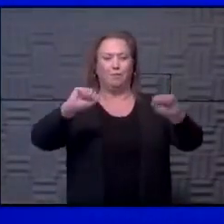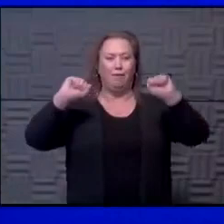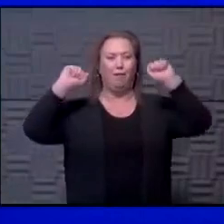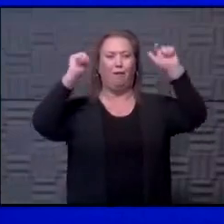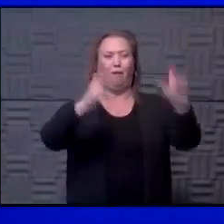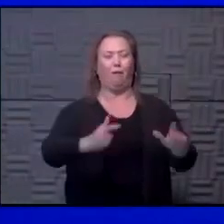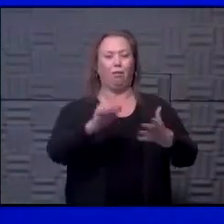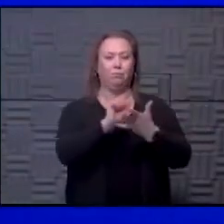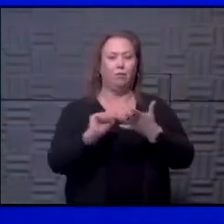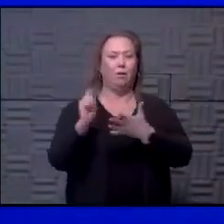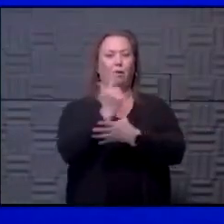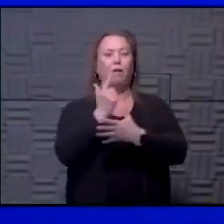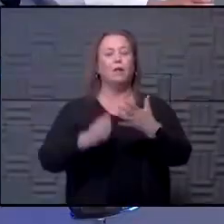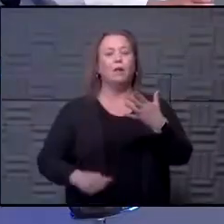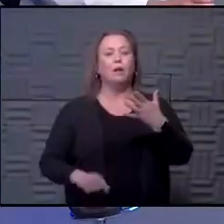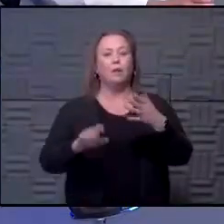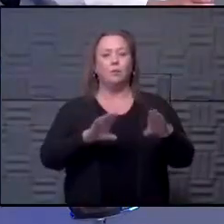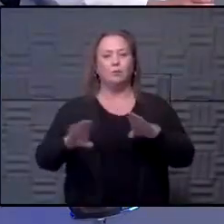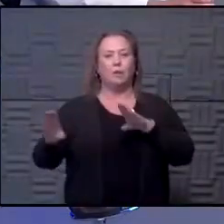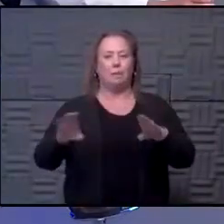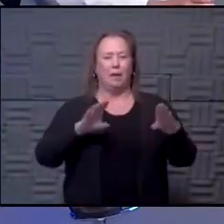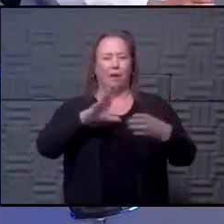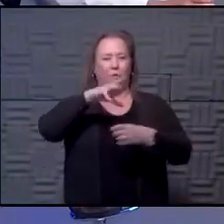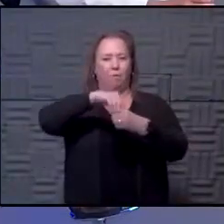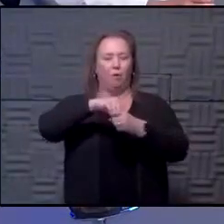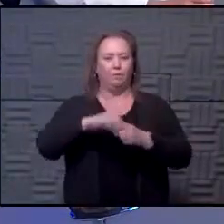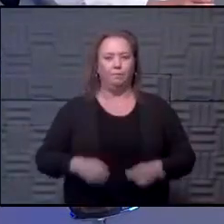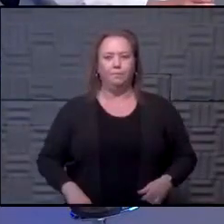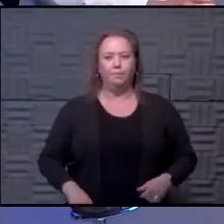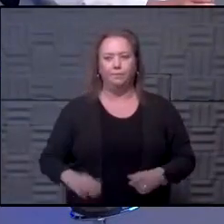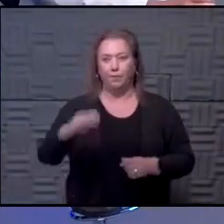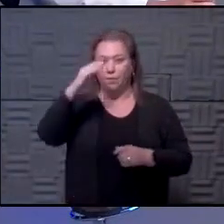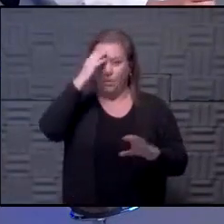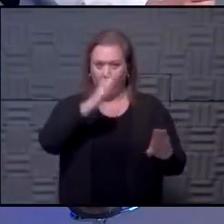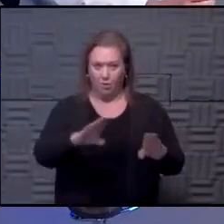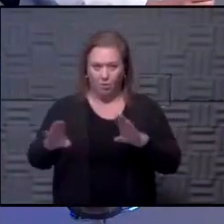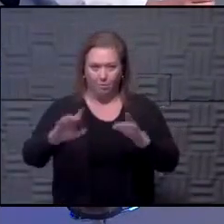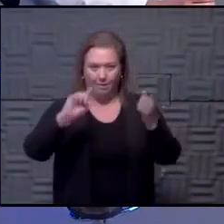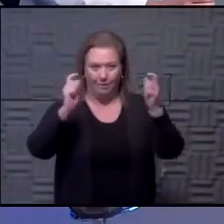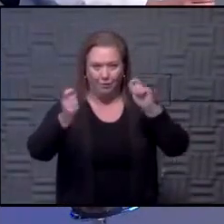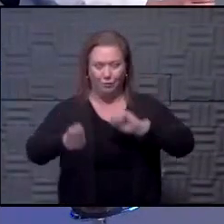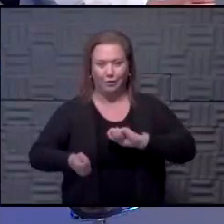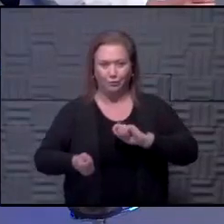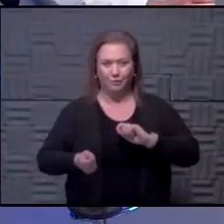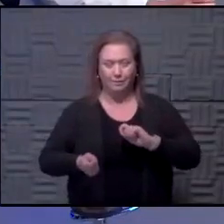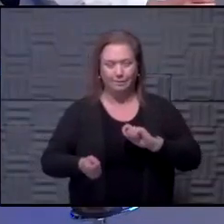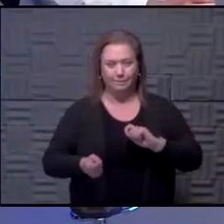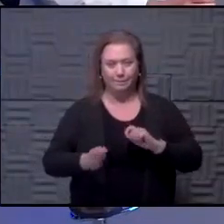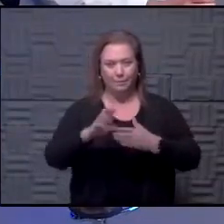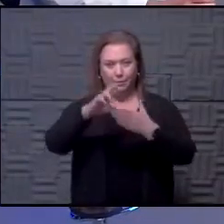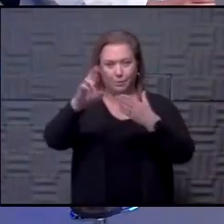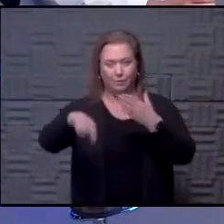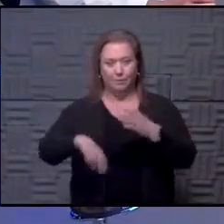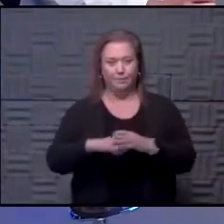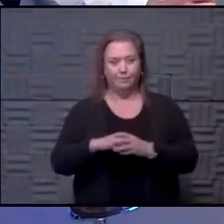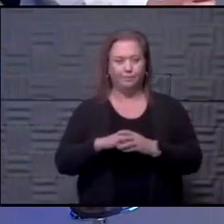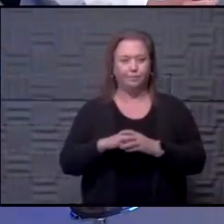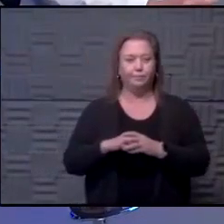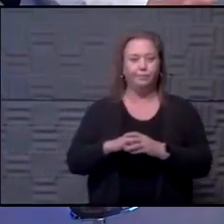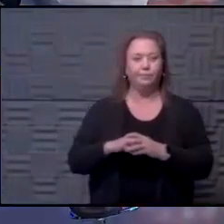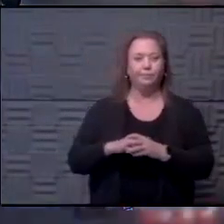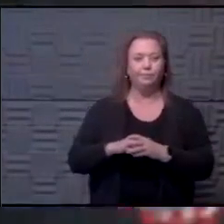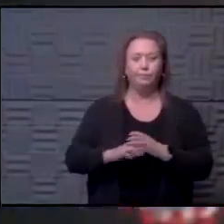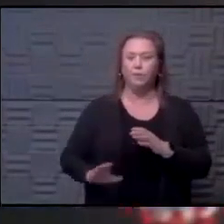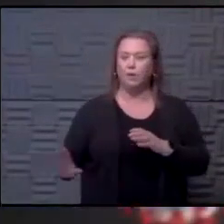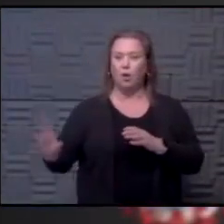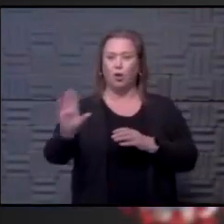above, right? I think there's a big behavioral component to that. Yeah, we know the behavior changes outcomes. Okay, the next question is, are you